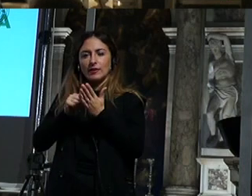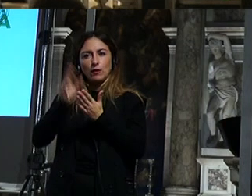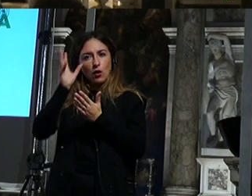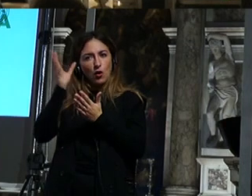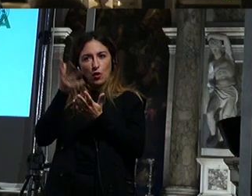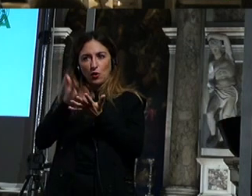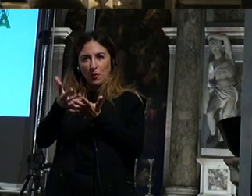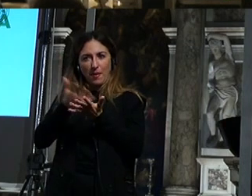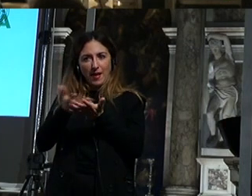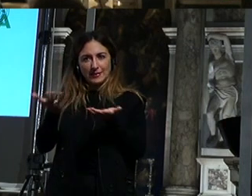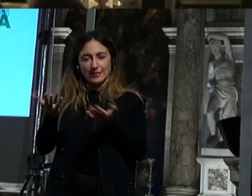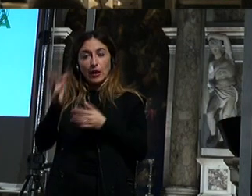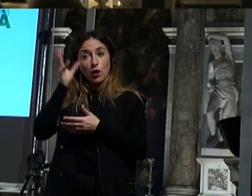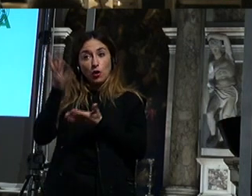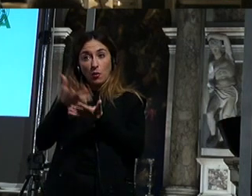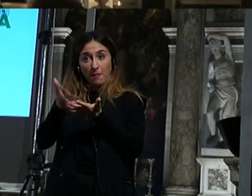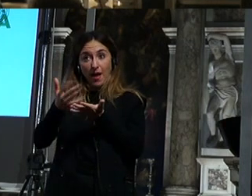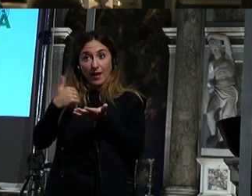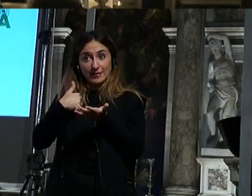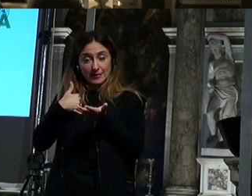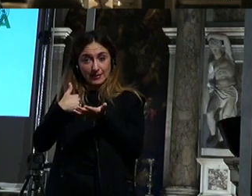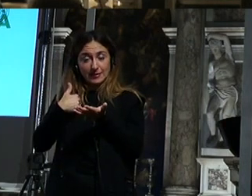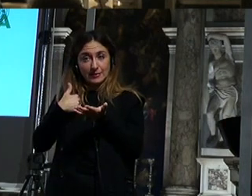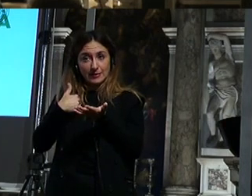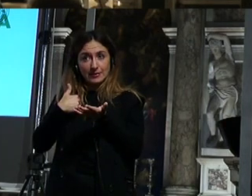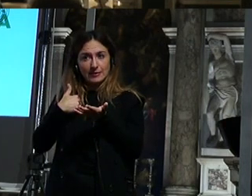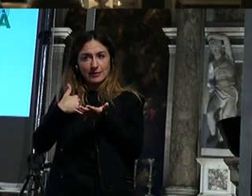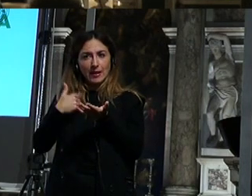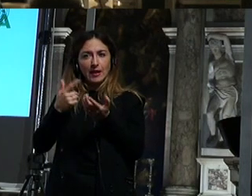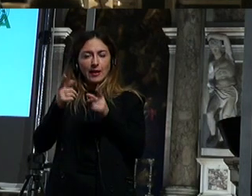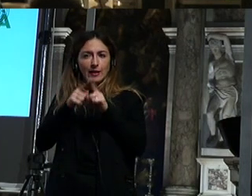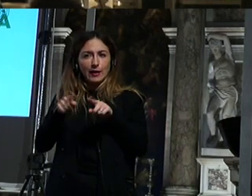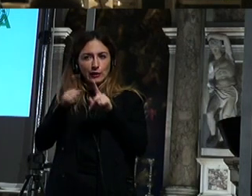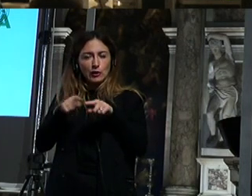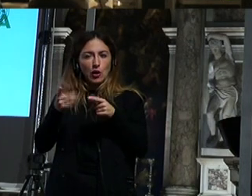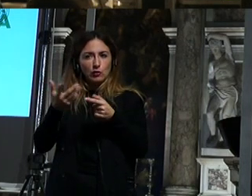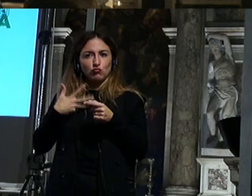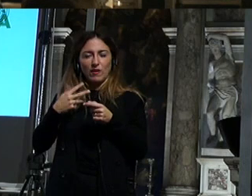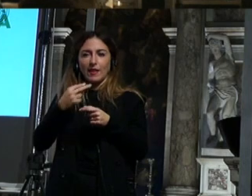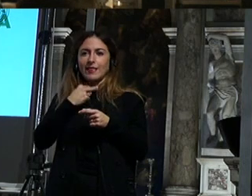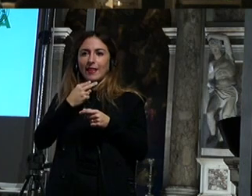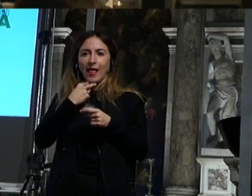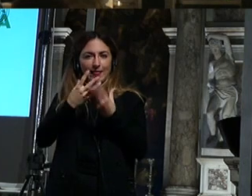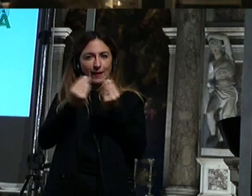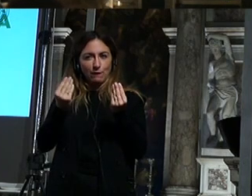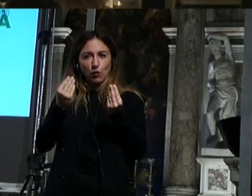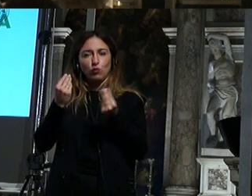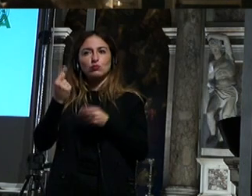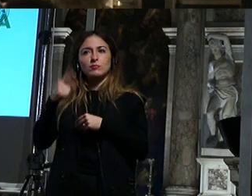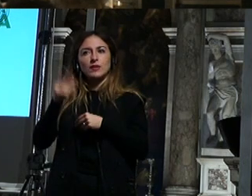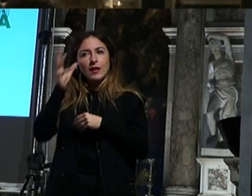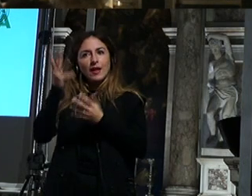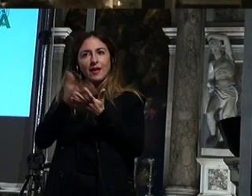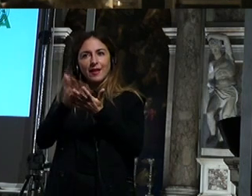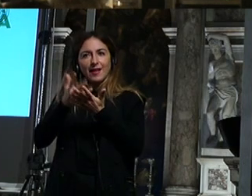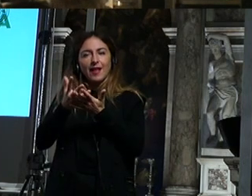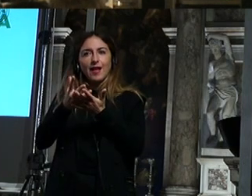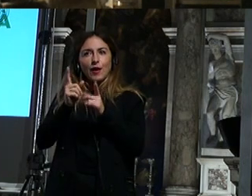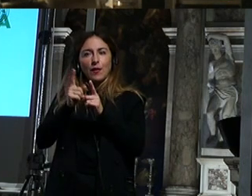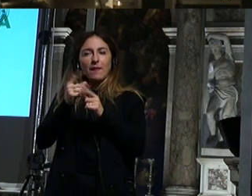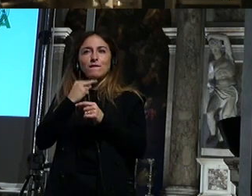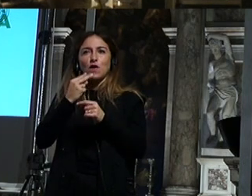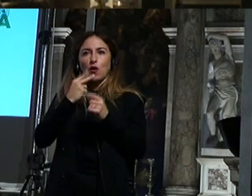have multiple narratives. They're what we would call polyphonic. So I really find a lot of pleasure in like